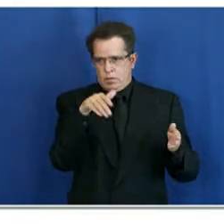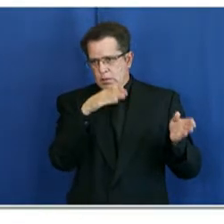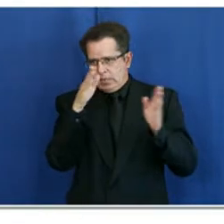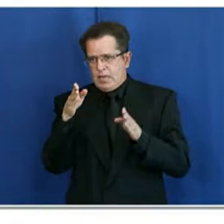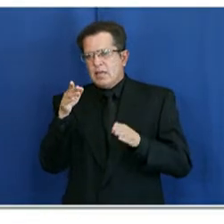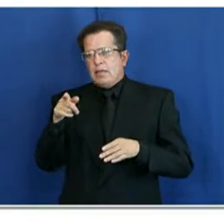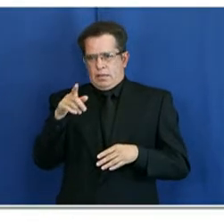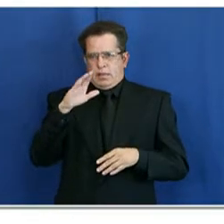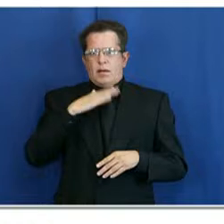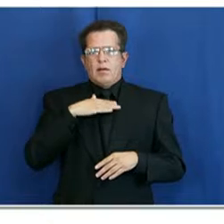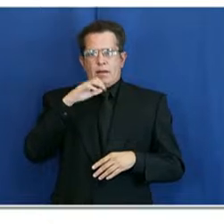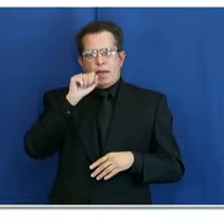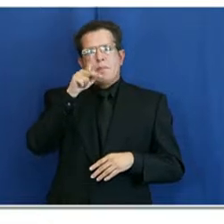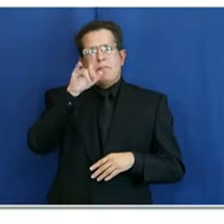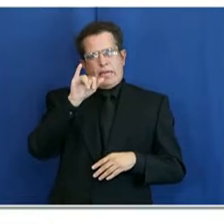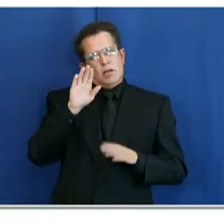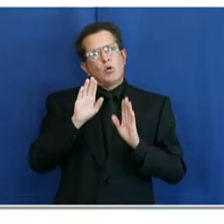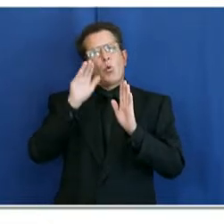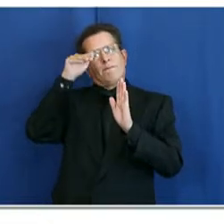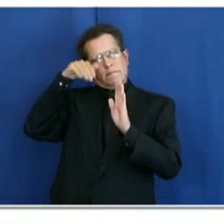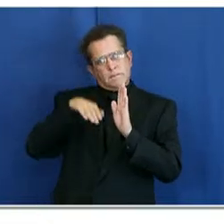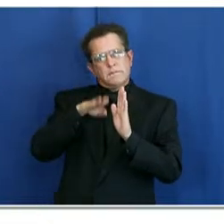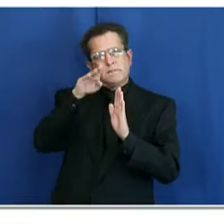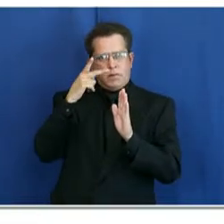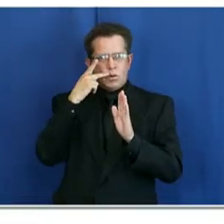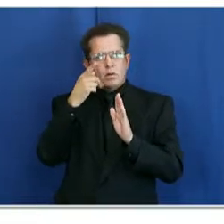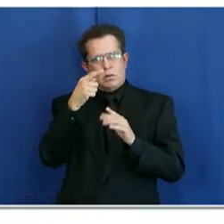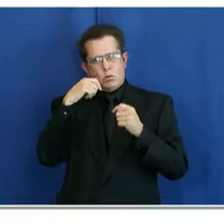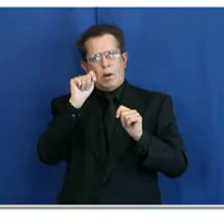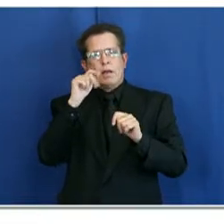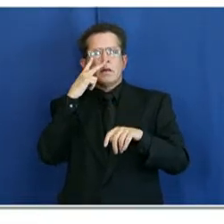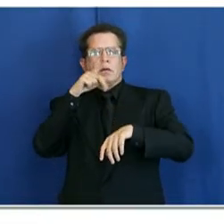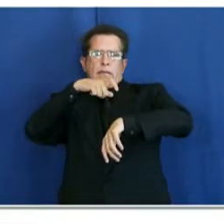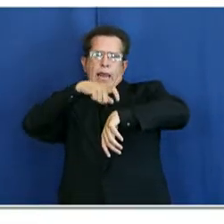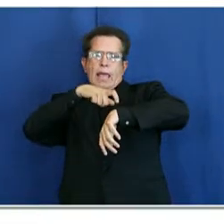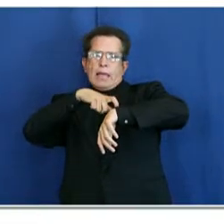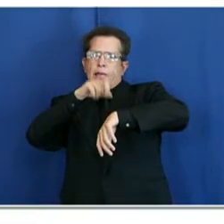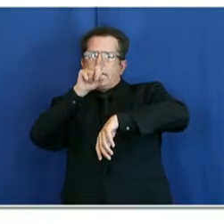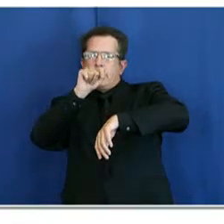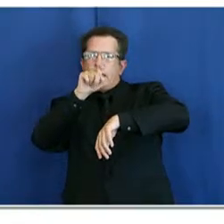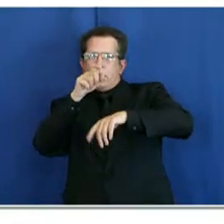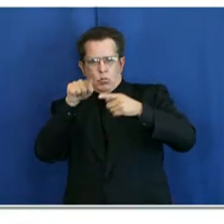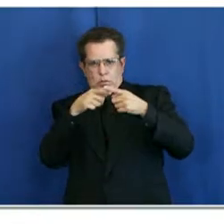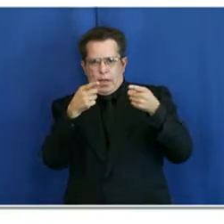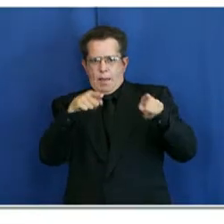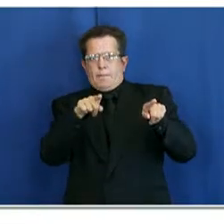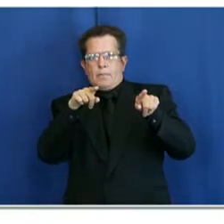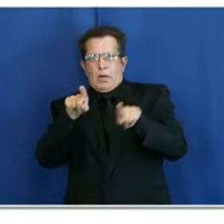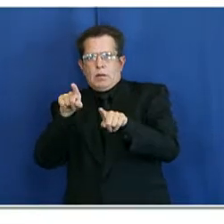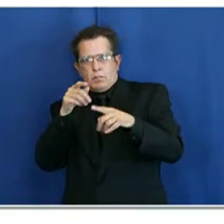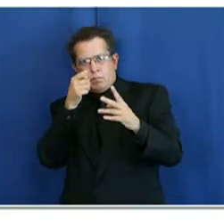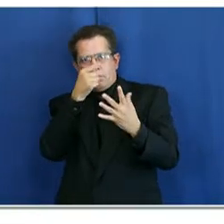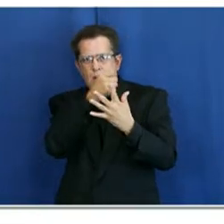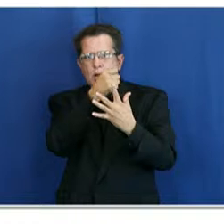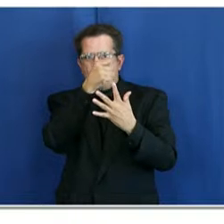EPI curve, which shows our progress with decreasing daily number of cases since state restrictions were